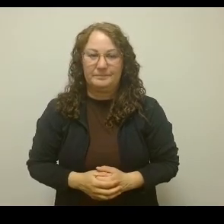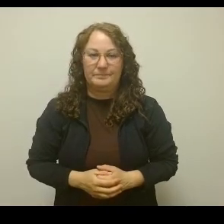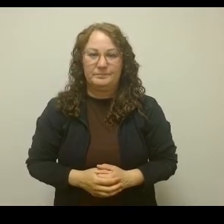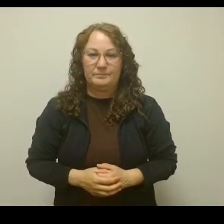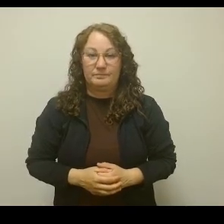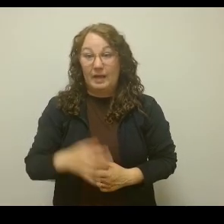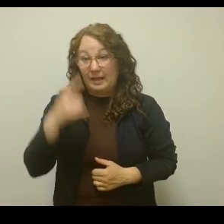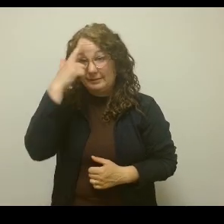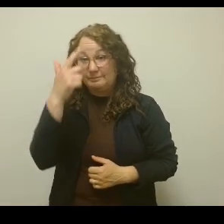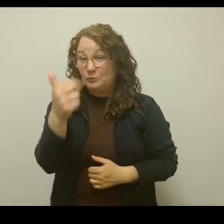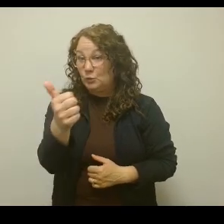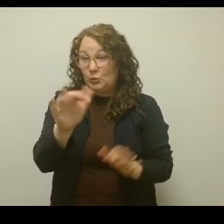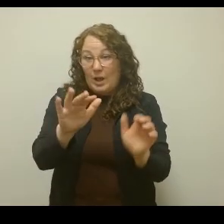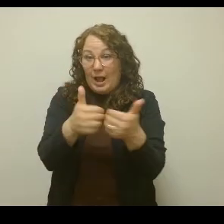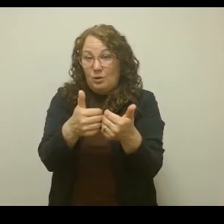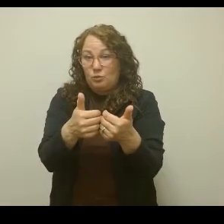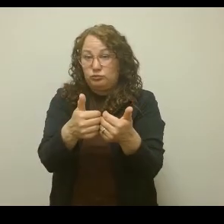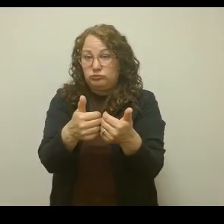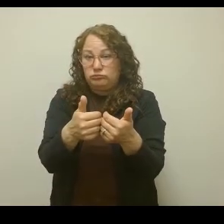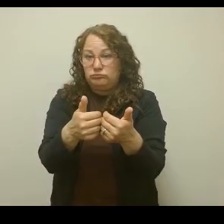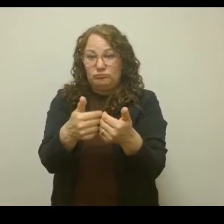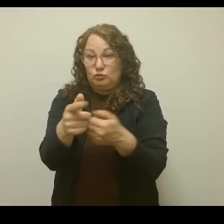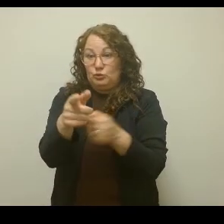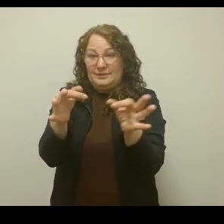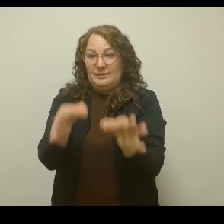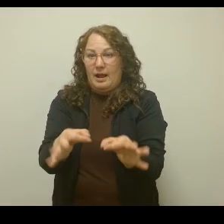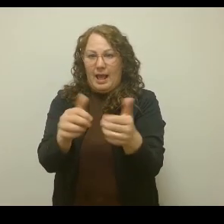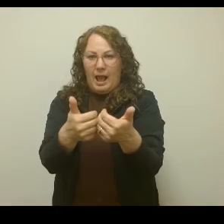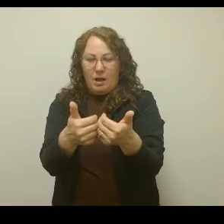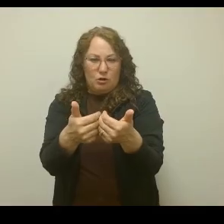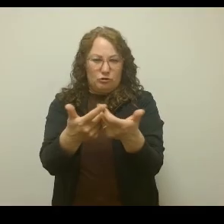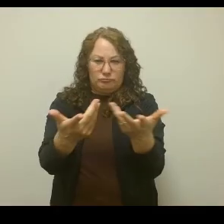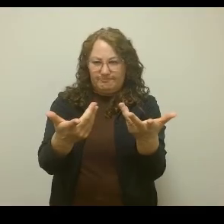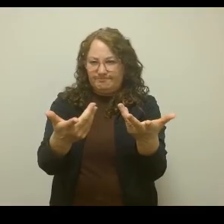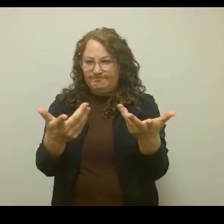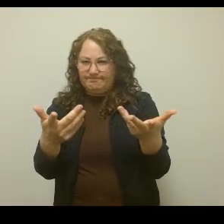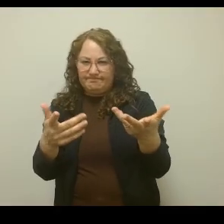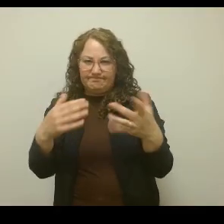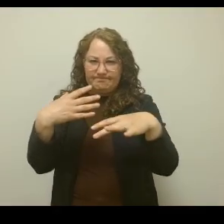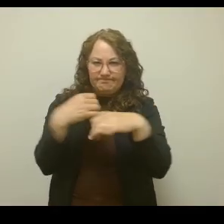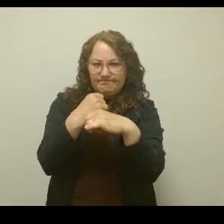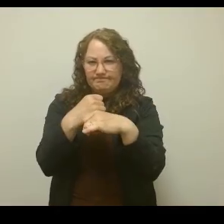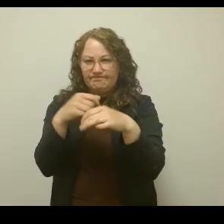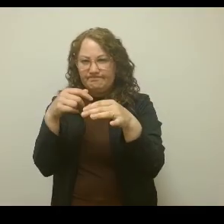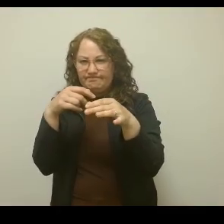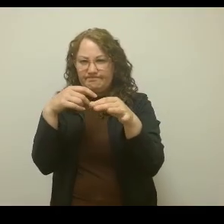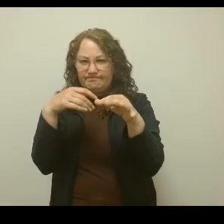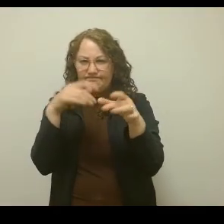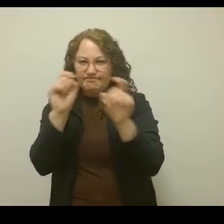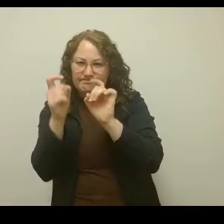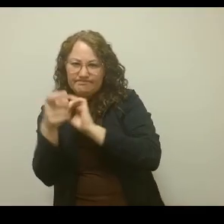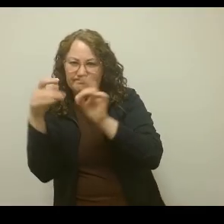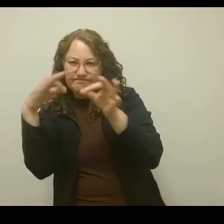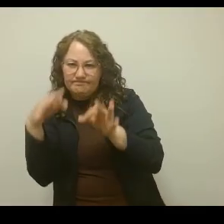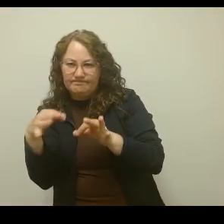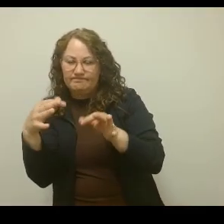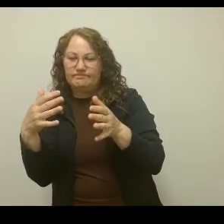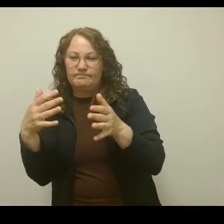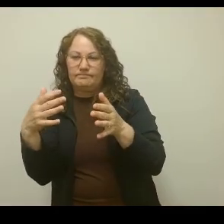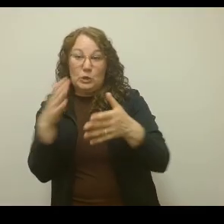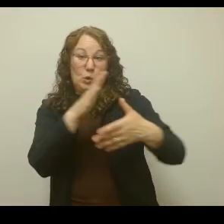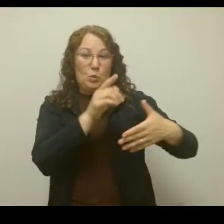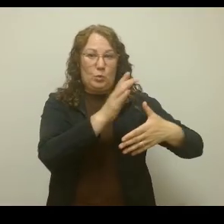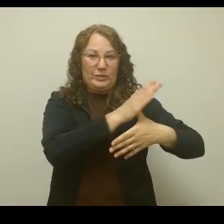And it's up to you how you get to decide how you want to paraphrase the